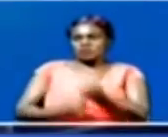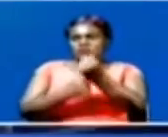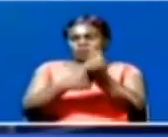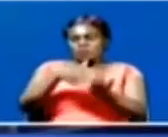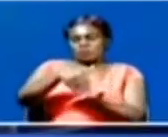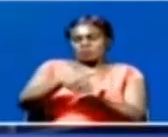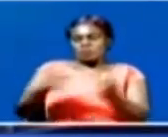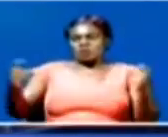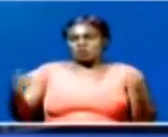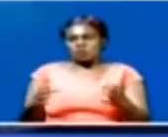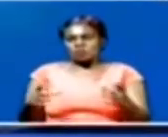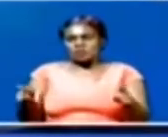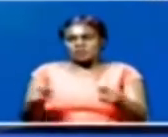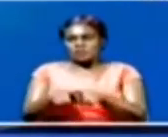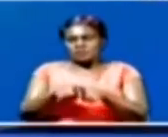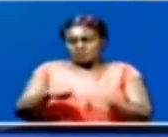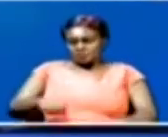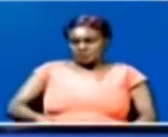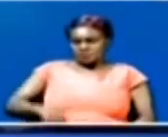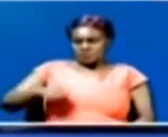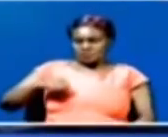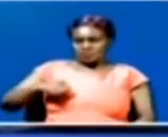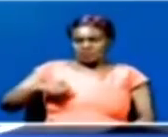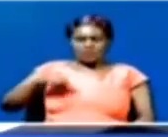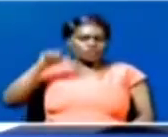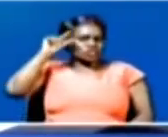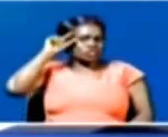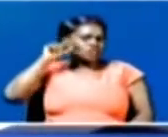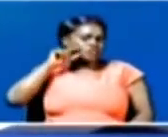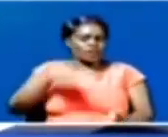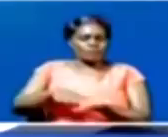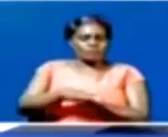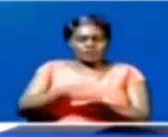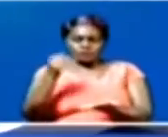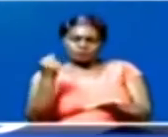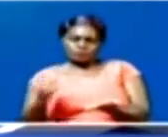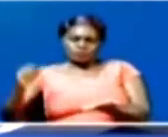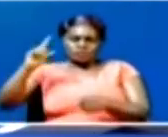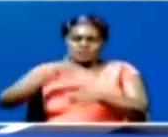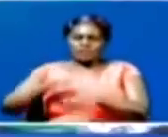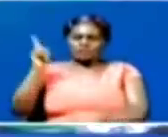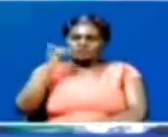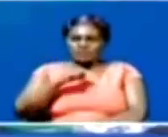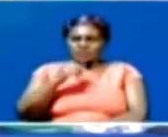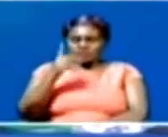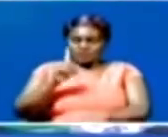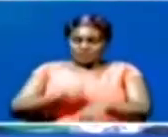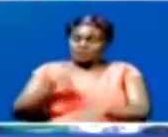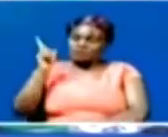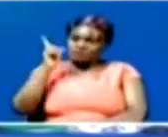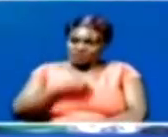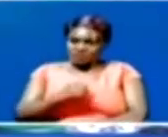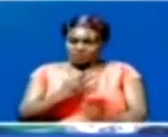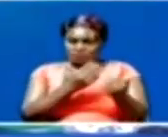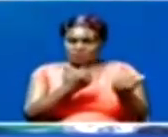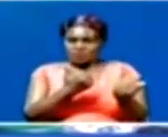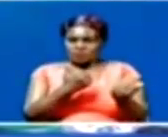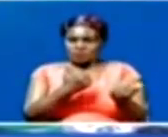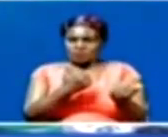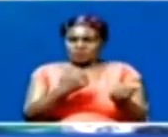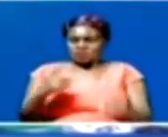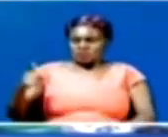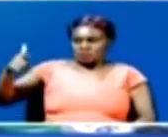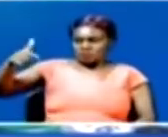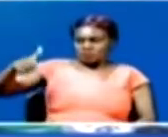vulnerable groups, such as survivors of gender-based violence, once completed. The clinics are expected to cut IRC